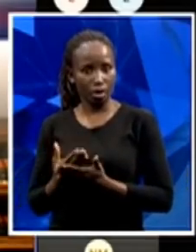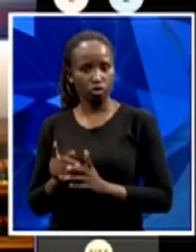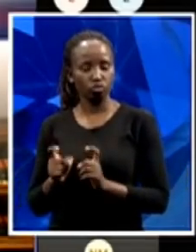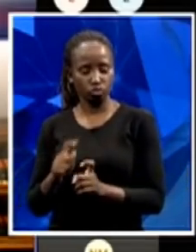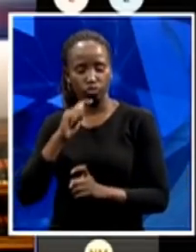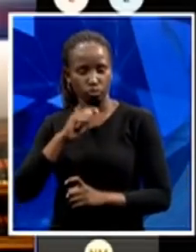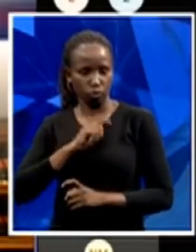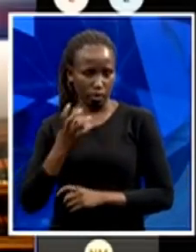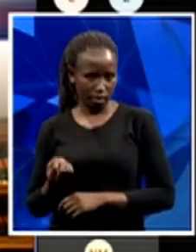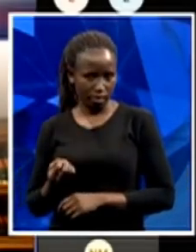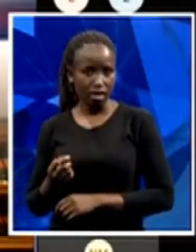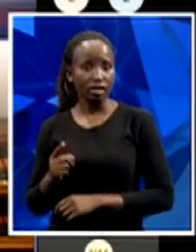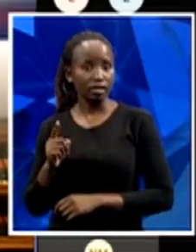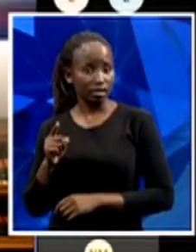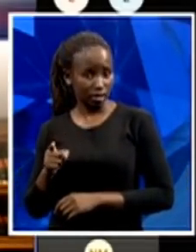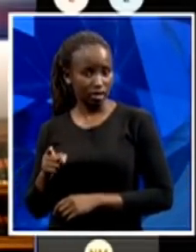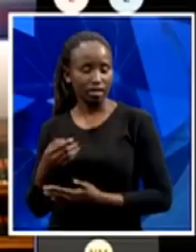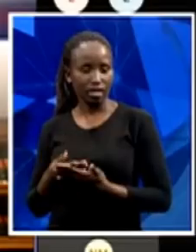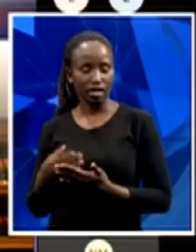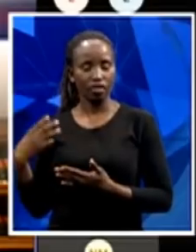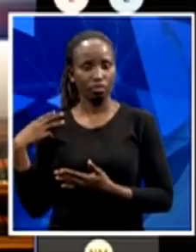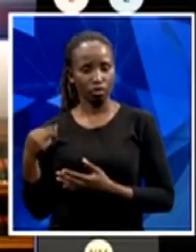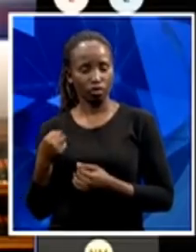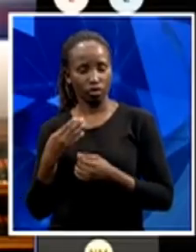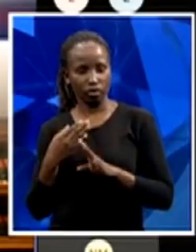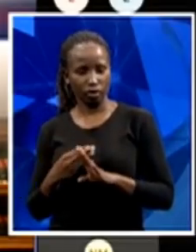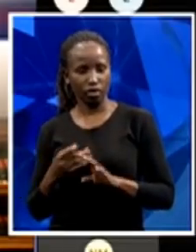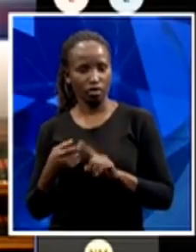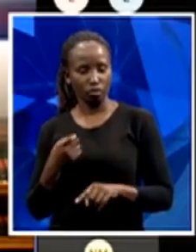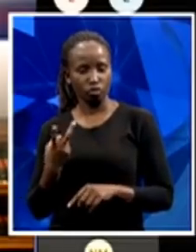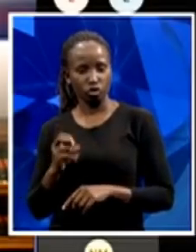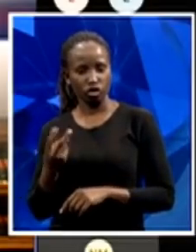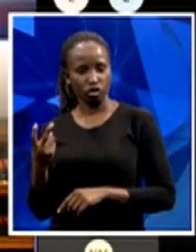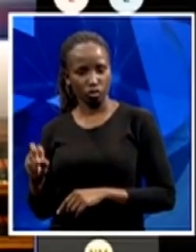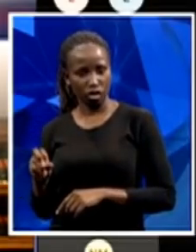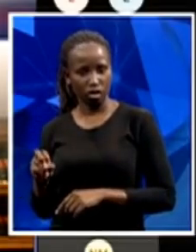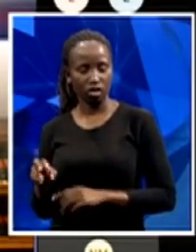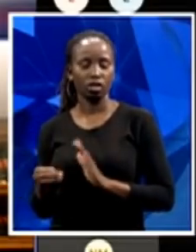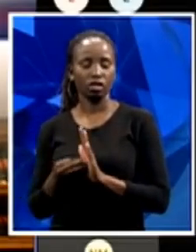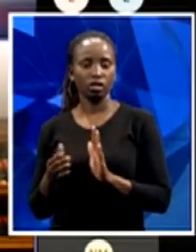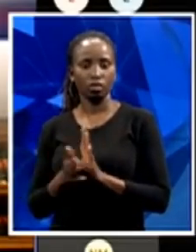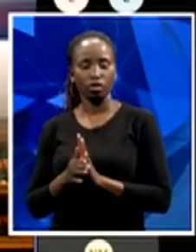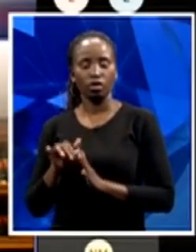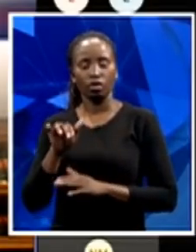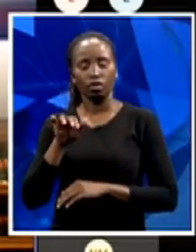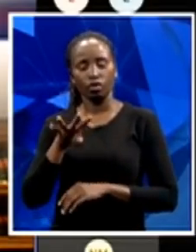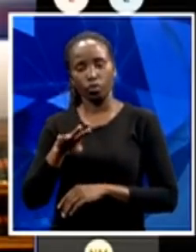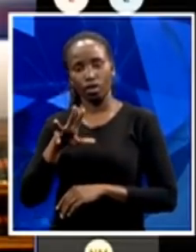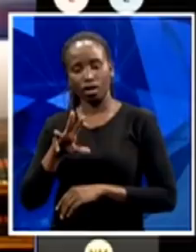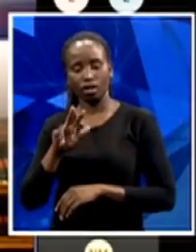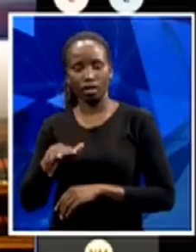Defence 2020, Volume 5, SA 490, paragraph 18, made precisely that